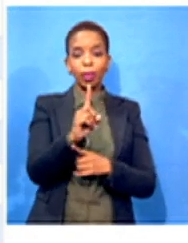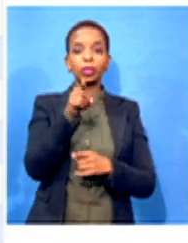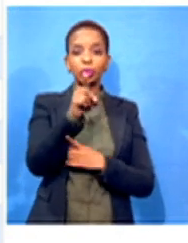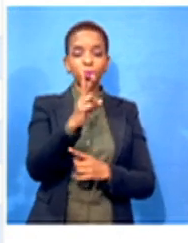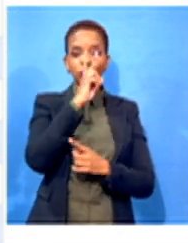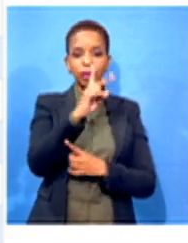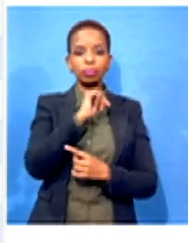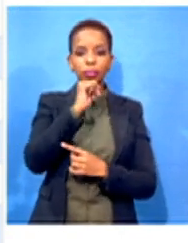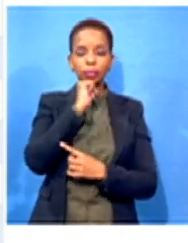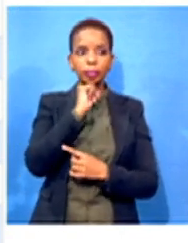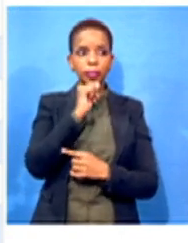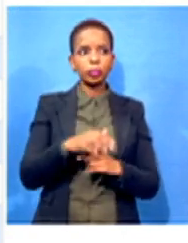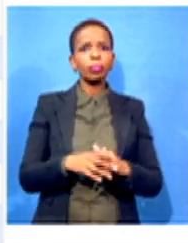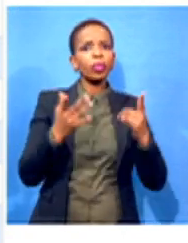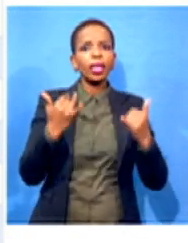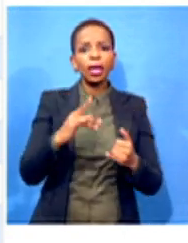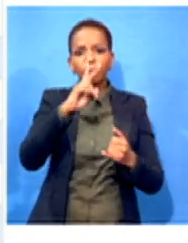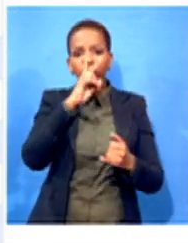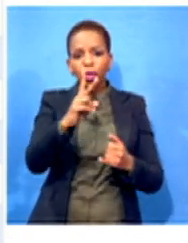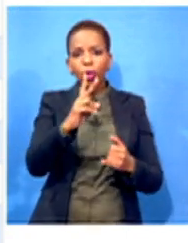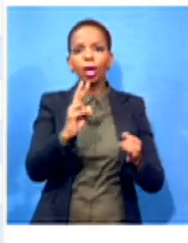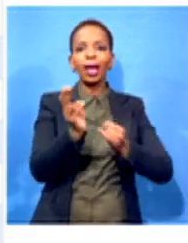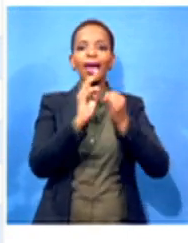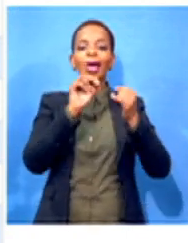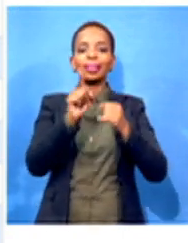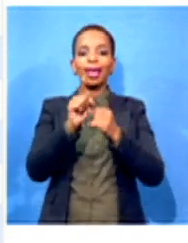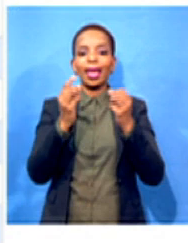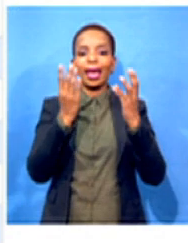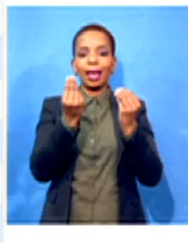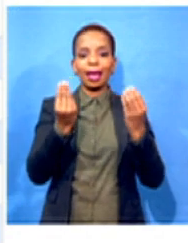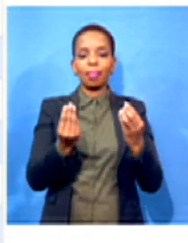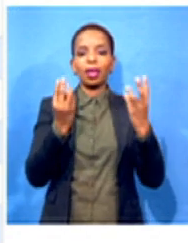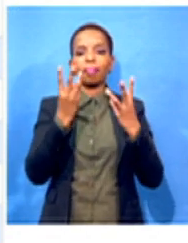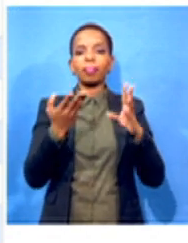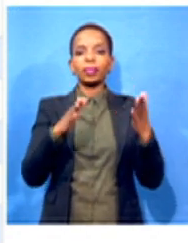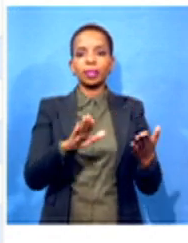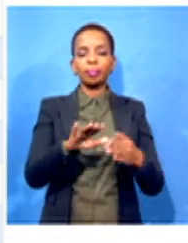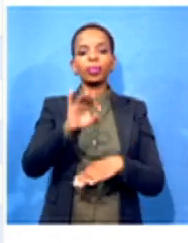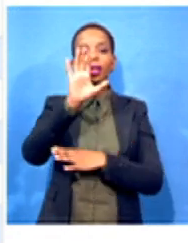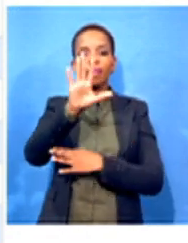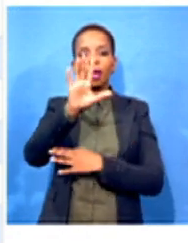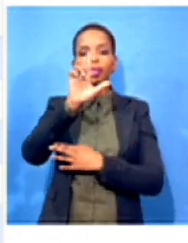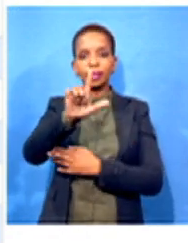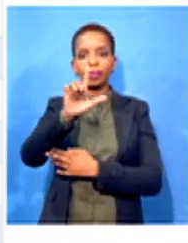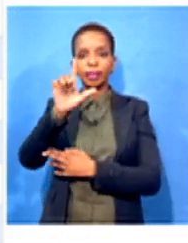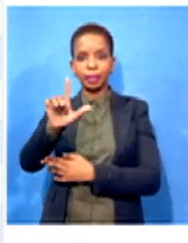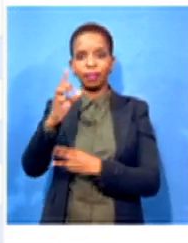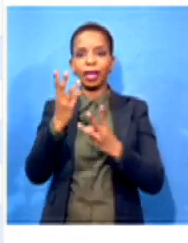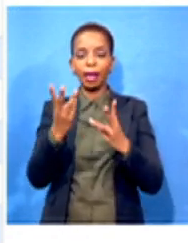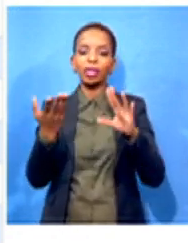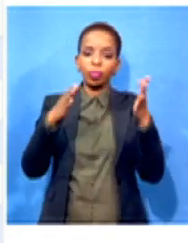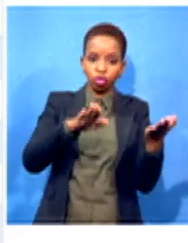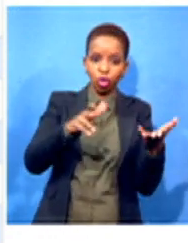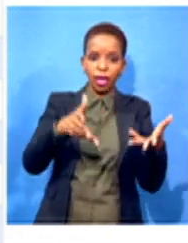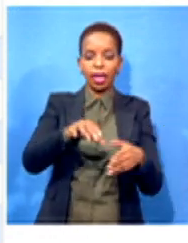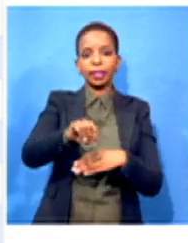So having a look at how, you know, the distribution of the amount of deaths. So we've recorded 577 deaths in South Africa.